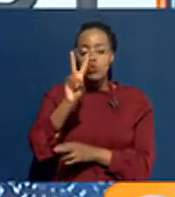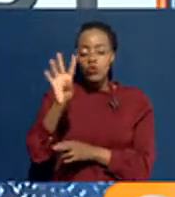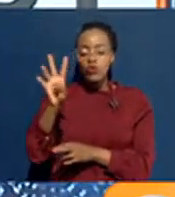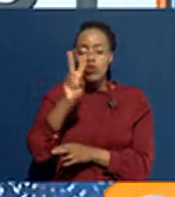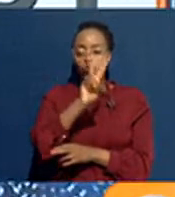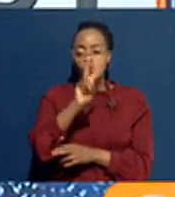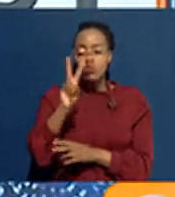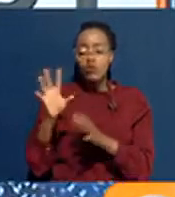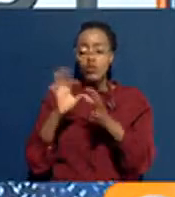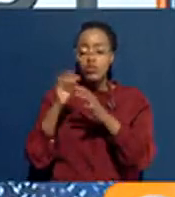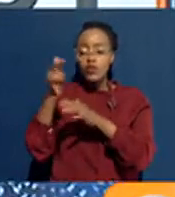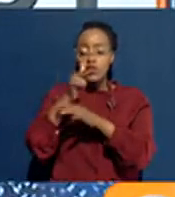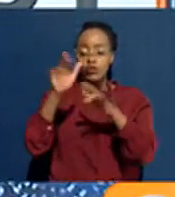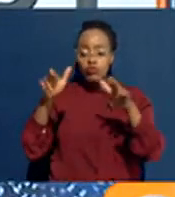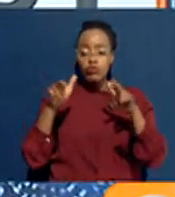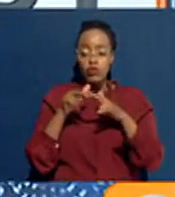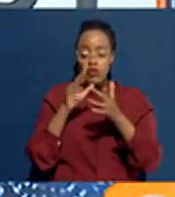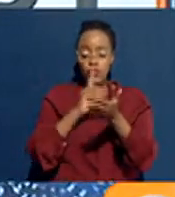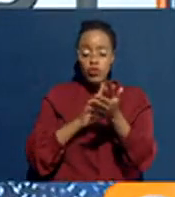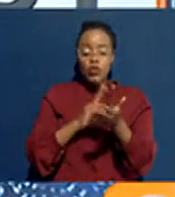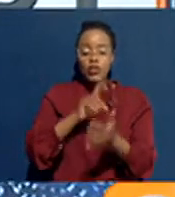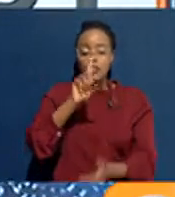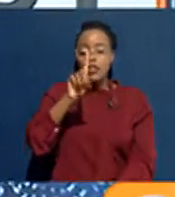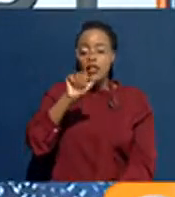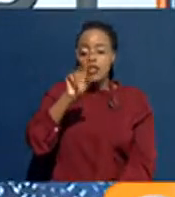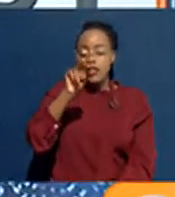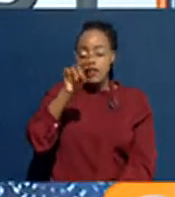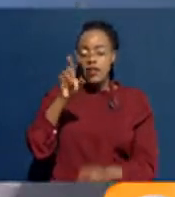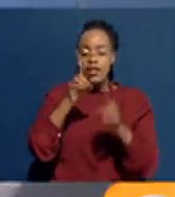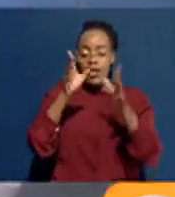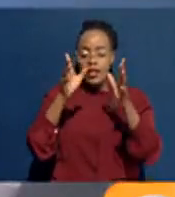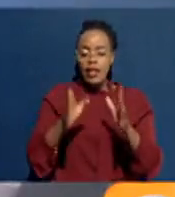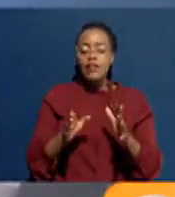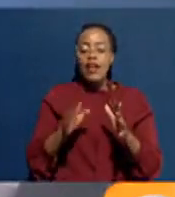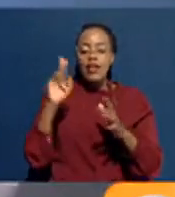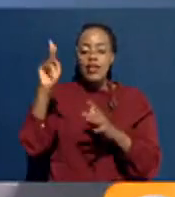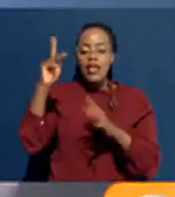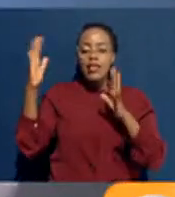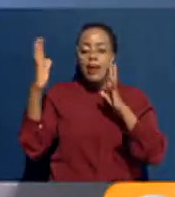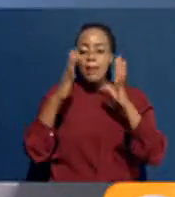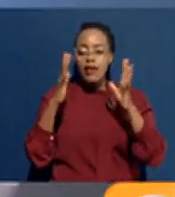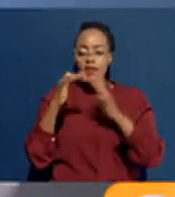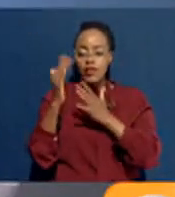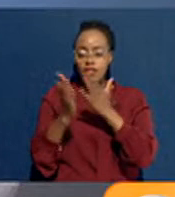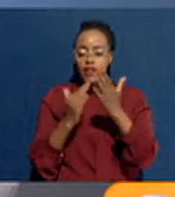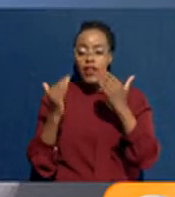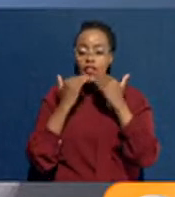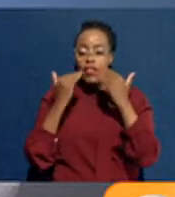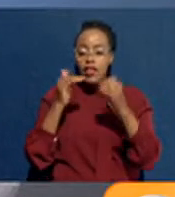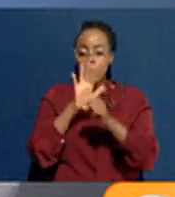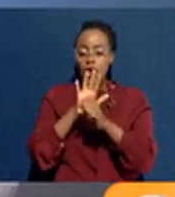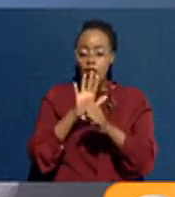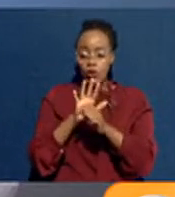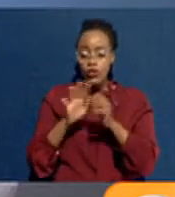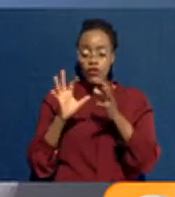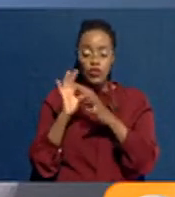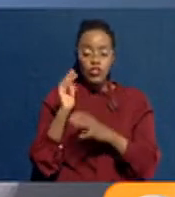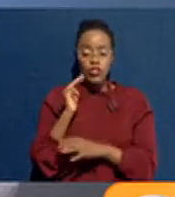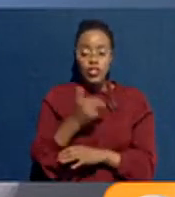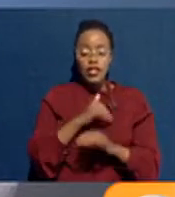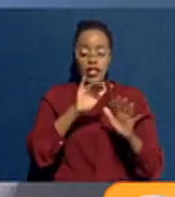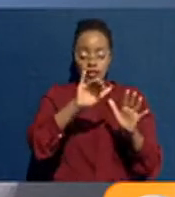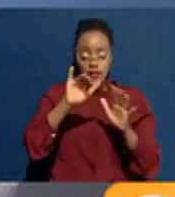22422. Joining me in studio now is Dr. David Gikungu, is the Director of Kenya Meteorological Services. Thank you so much for making time for us, sir.